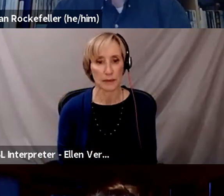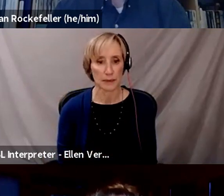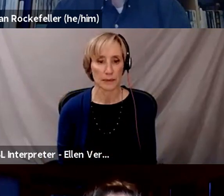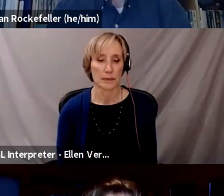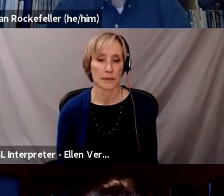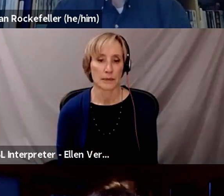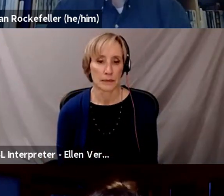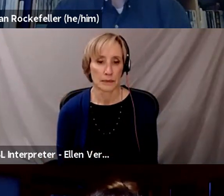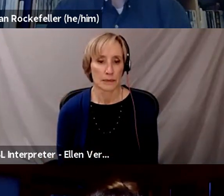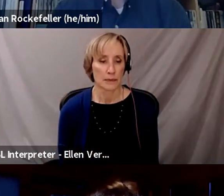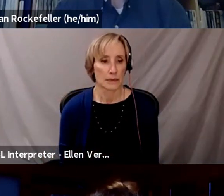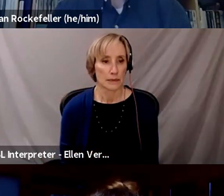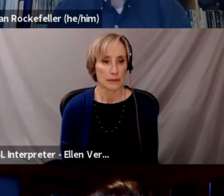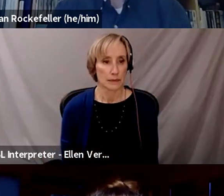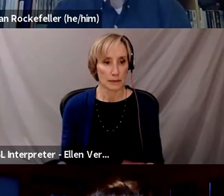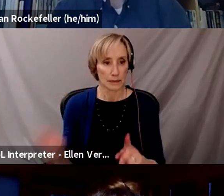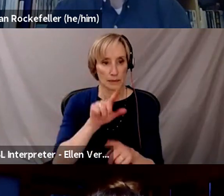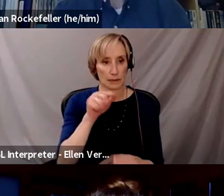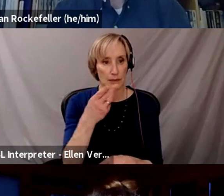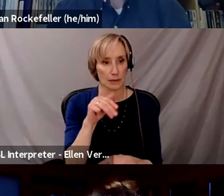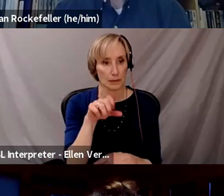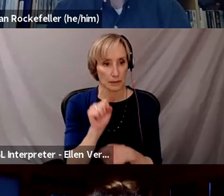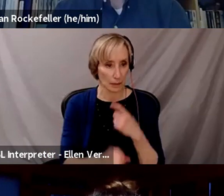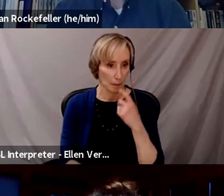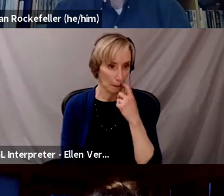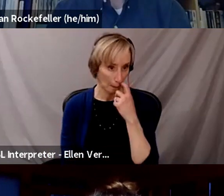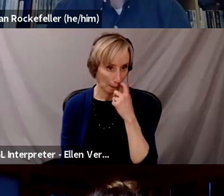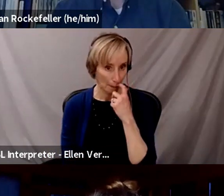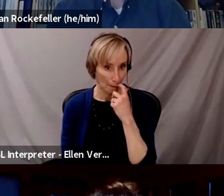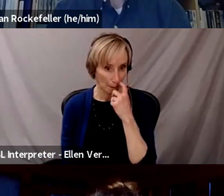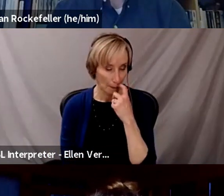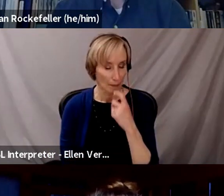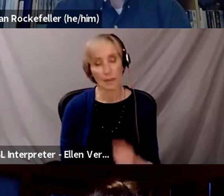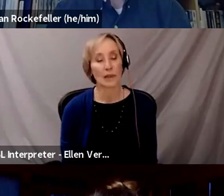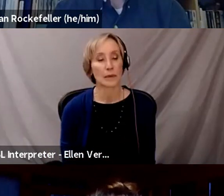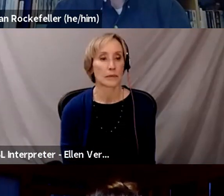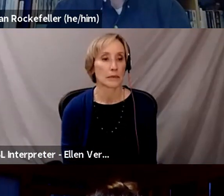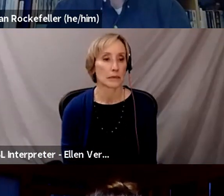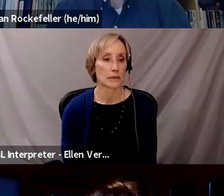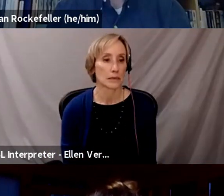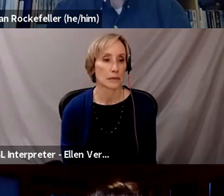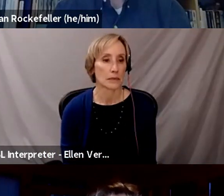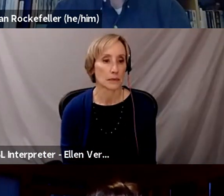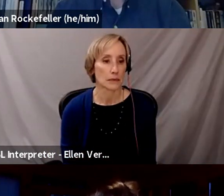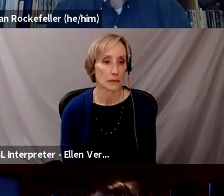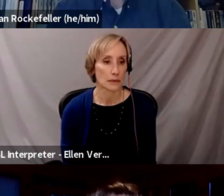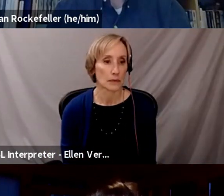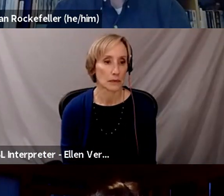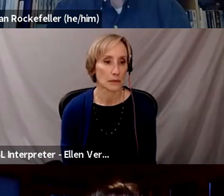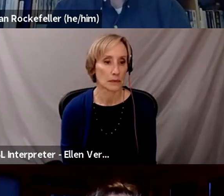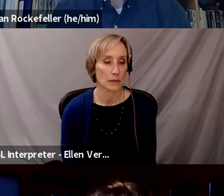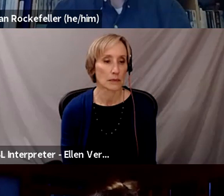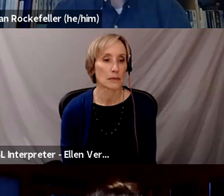Yes, go ahead, Thomas. So making a really strong commitment to hiring